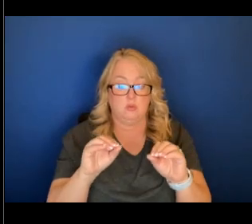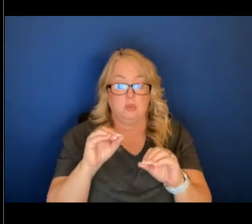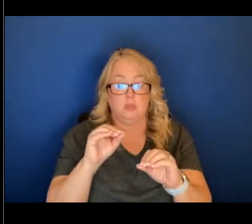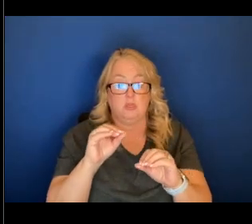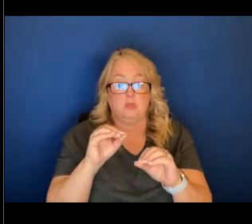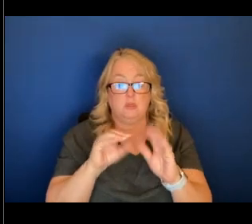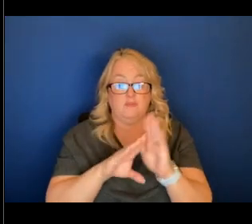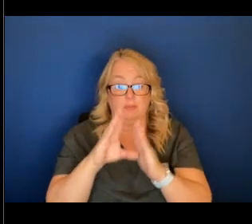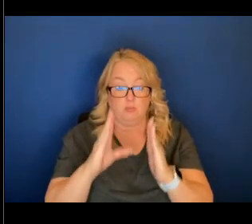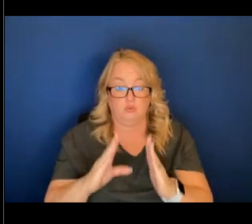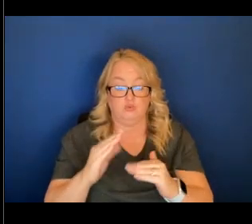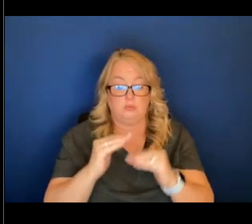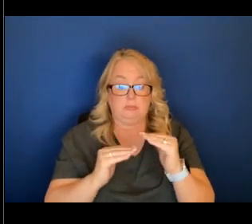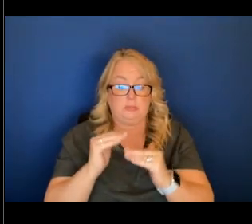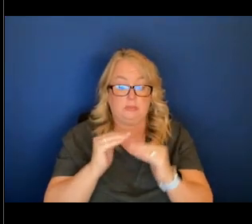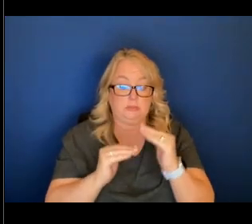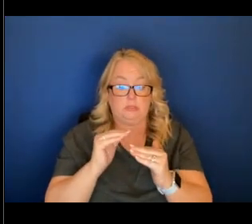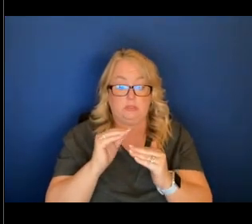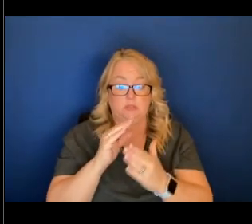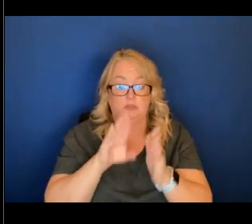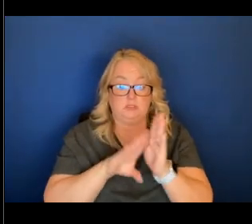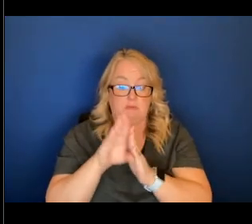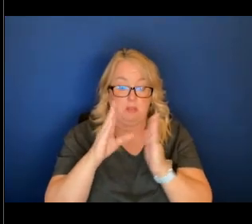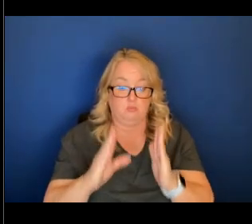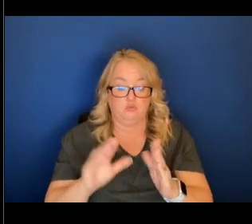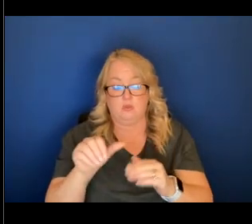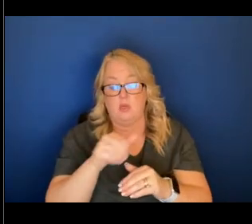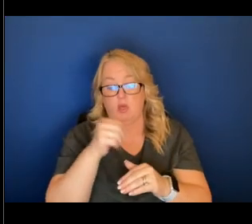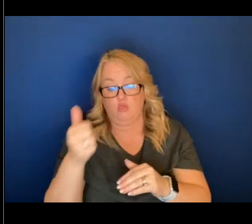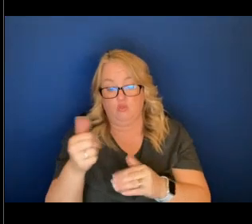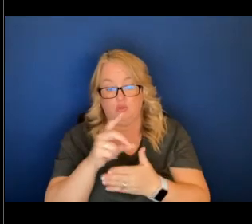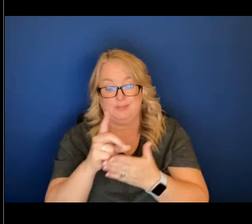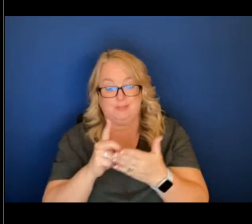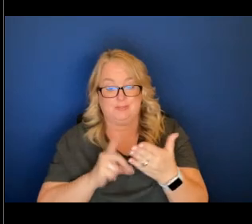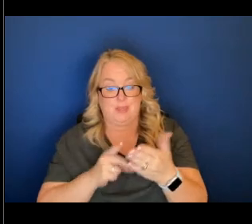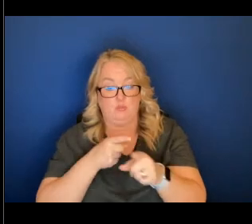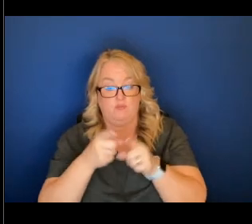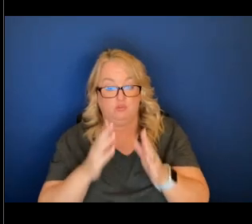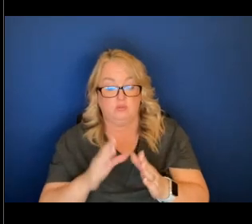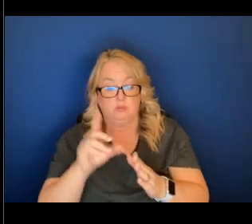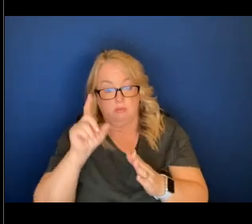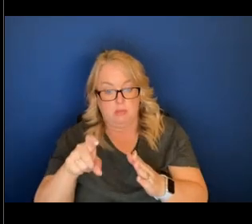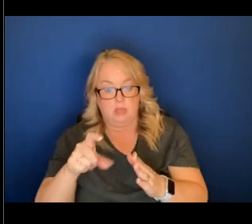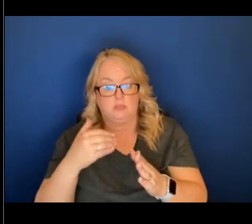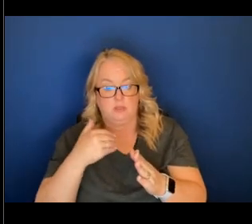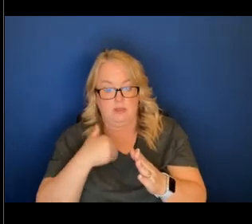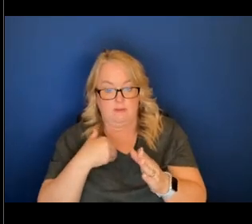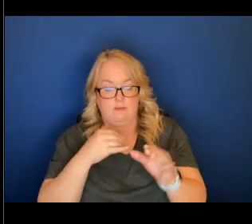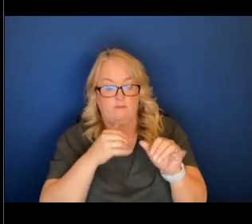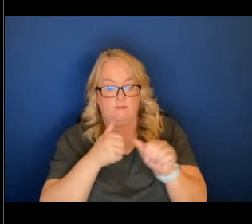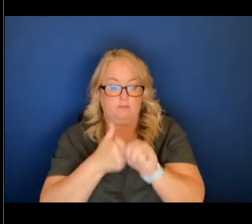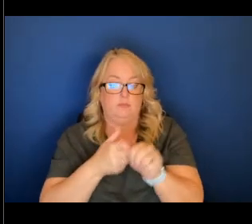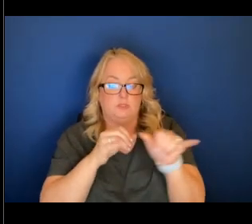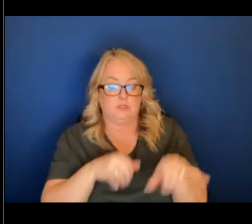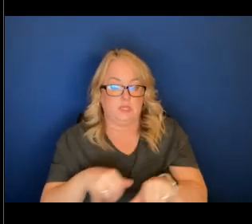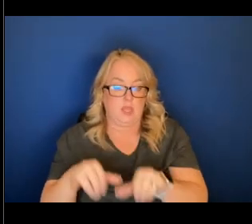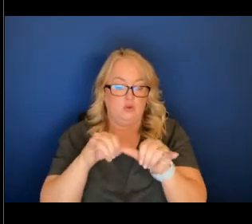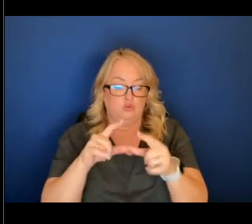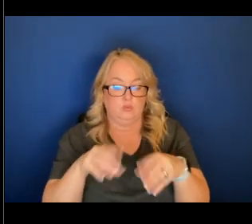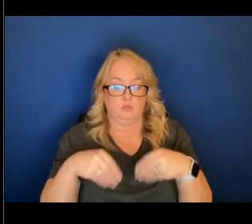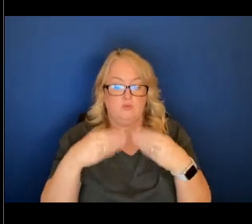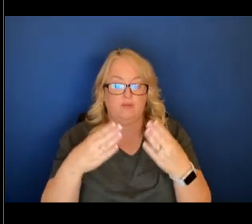and other housing design professionals must choose a standard that provides a